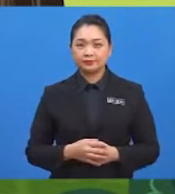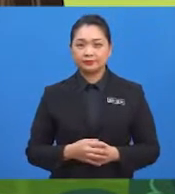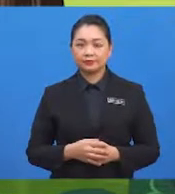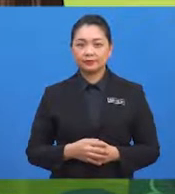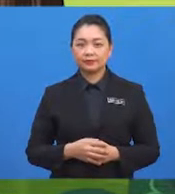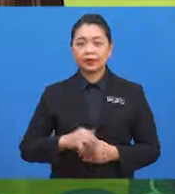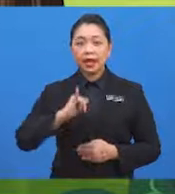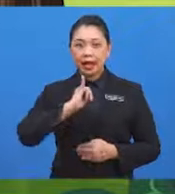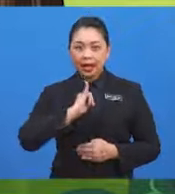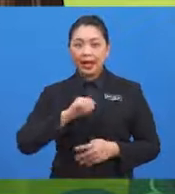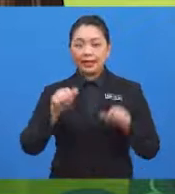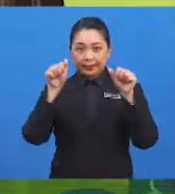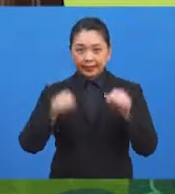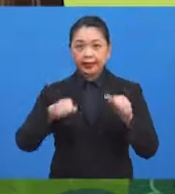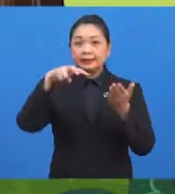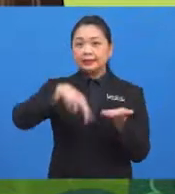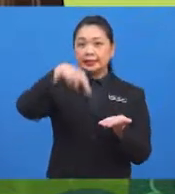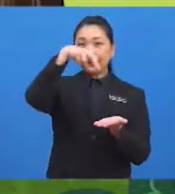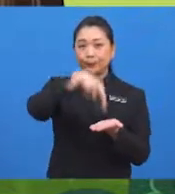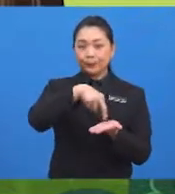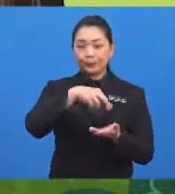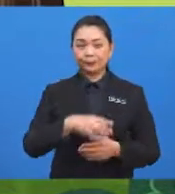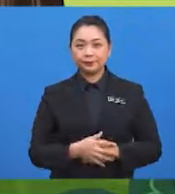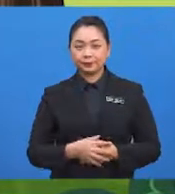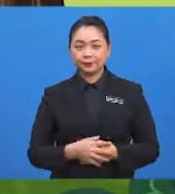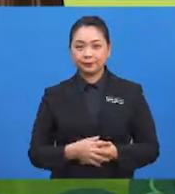I can jump.